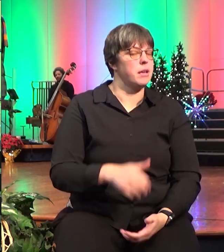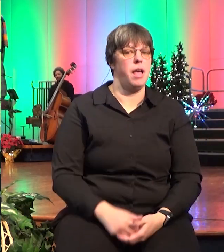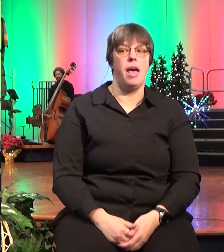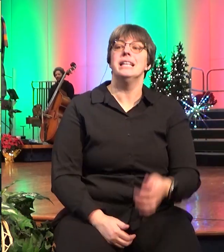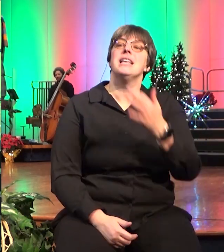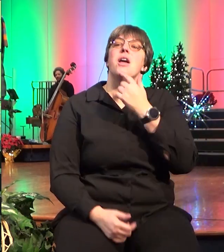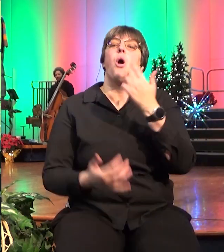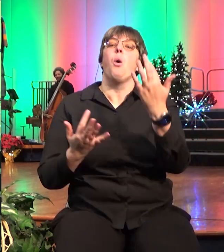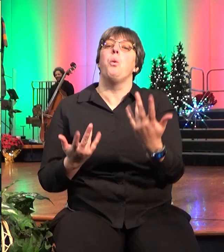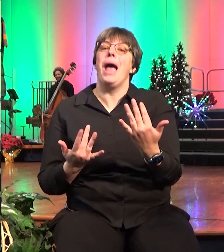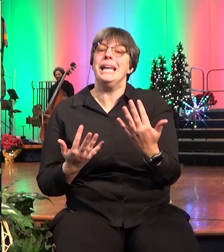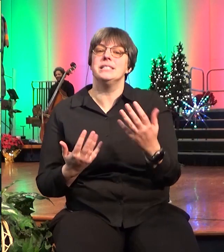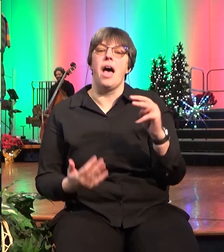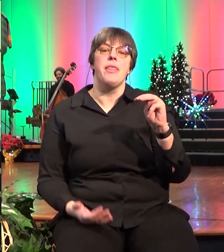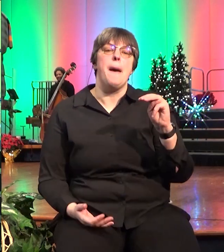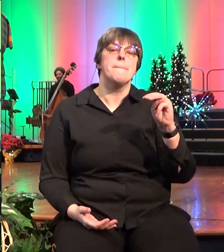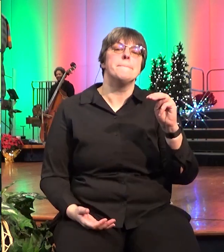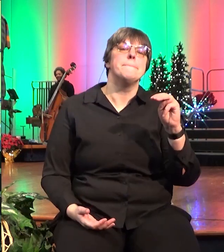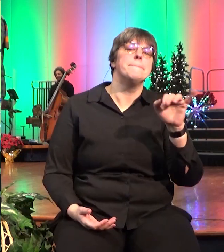there's myrrh.